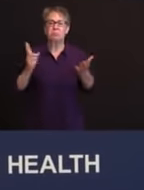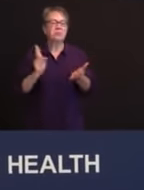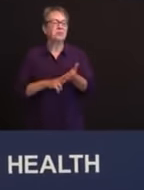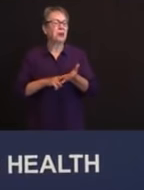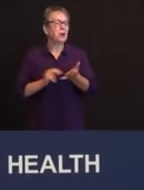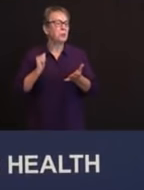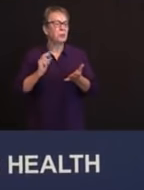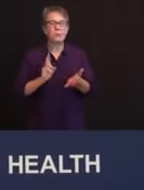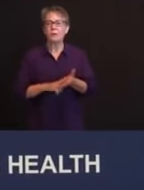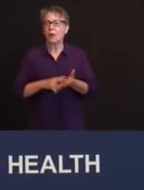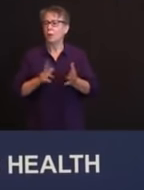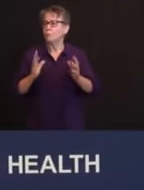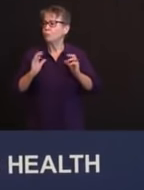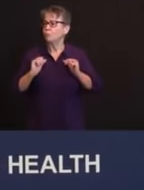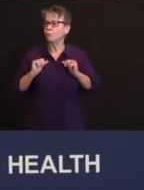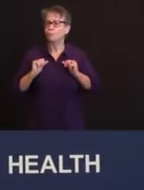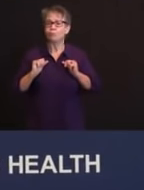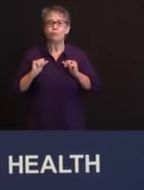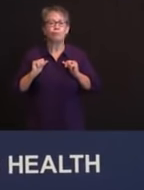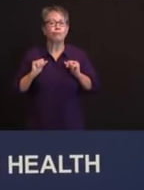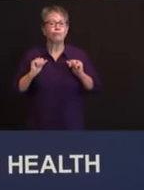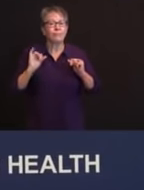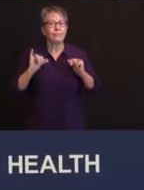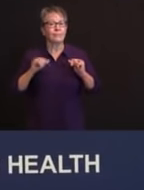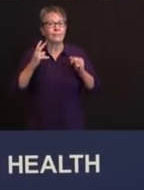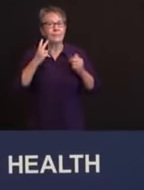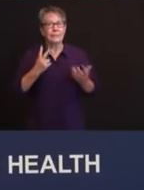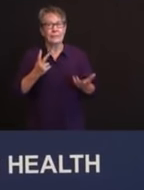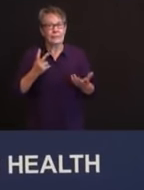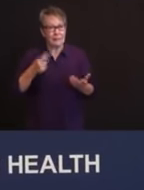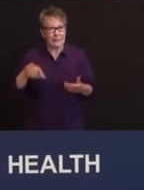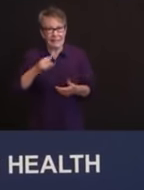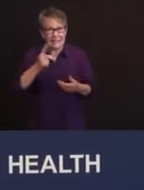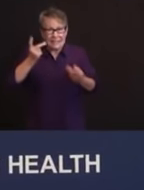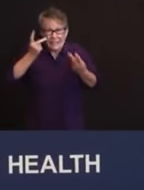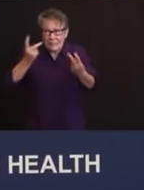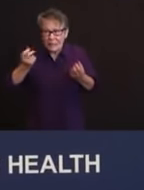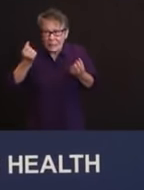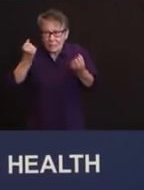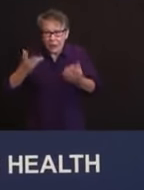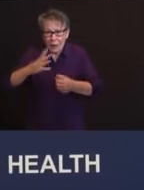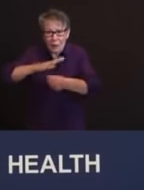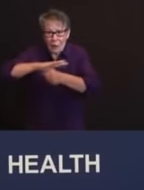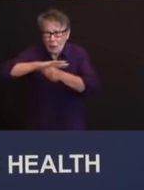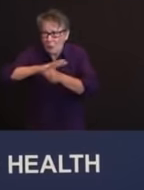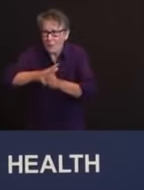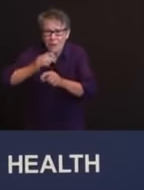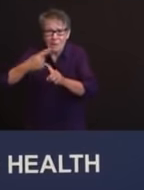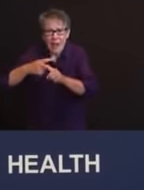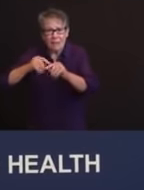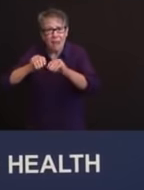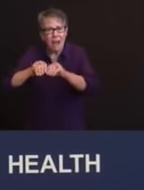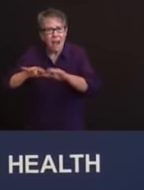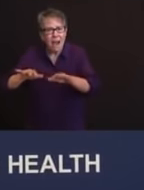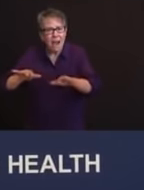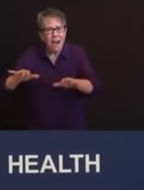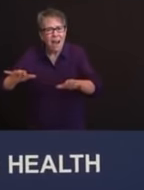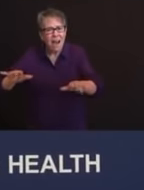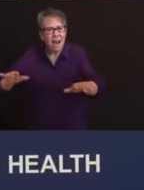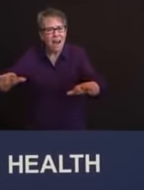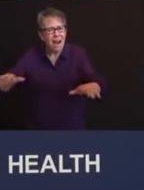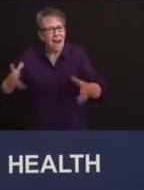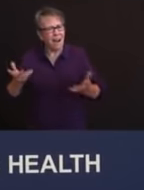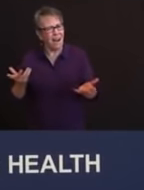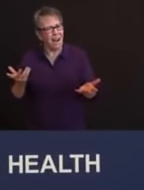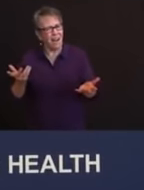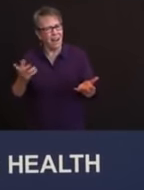are seeing the largest numbers of cases in a lot of what Donald Trump would call red states. I would call them our